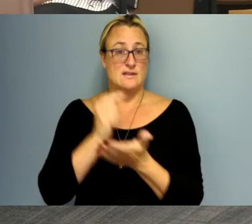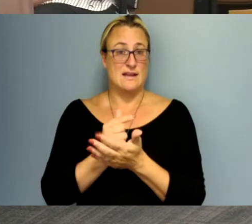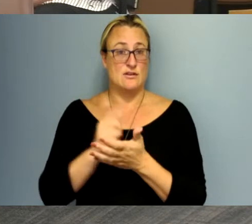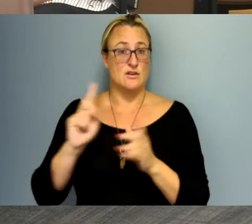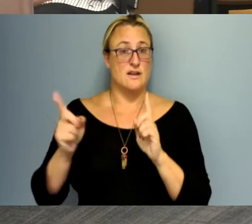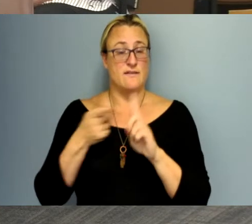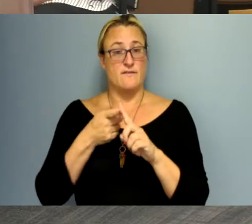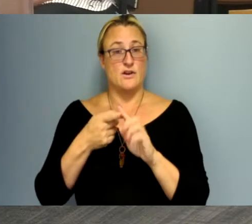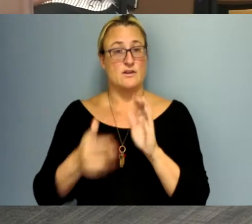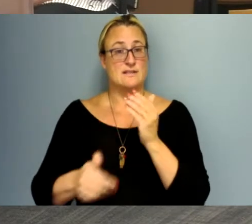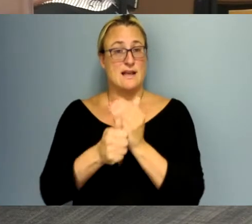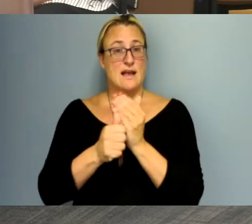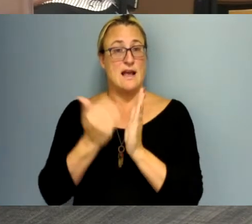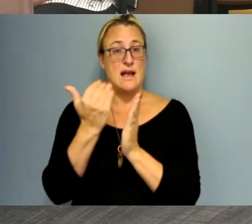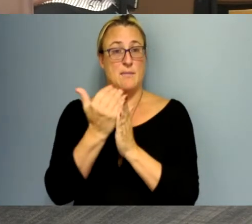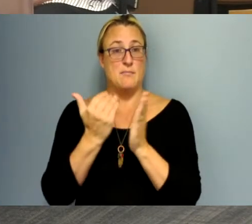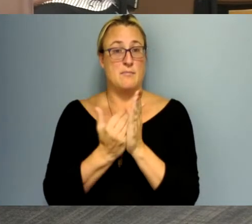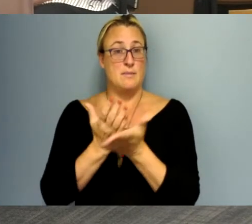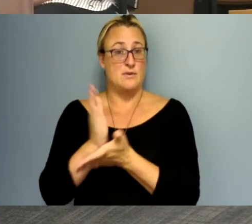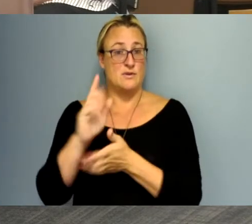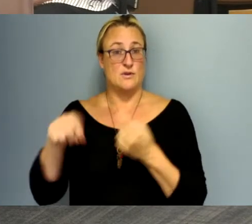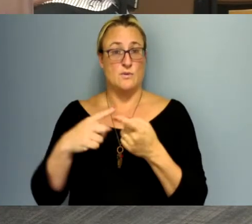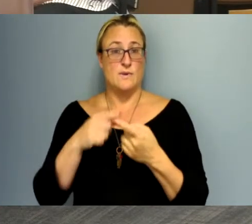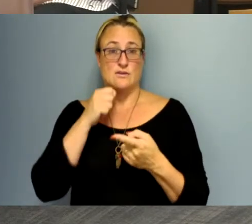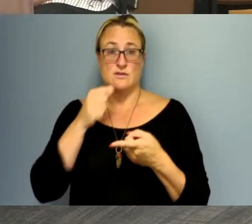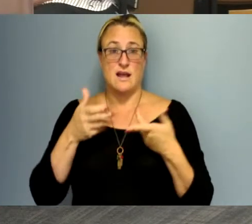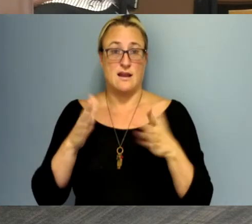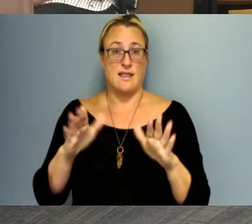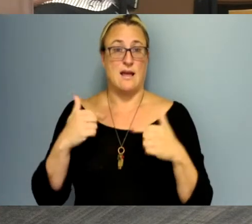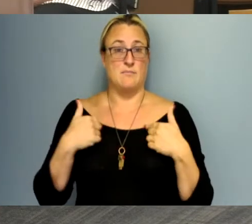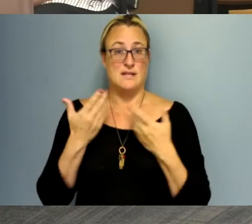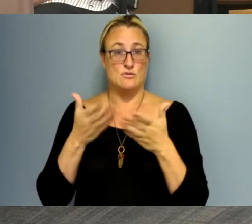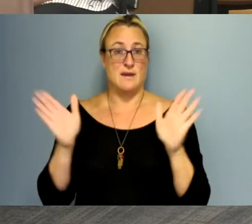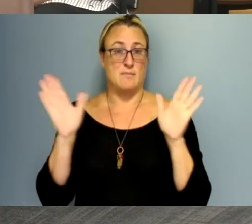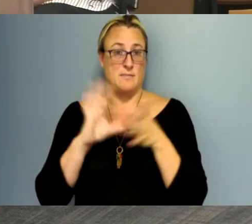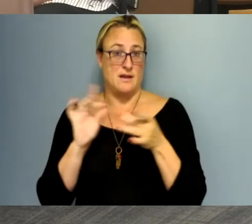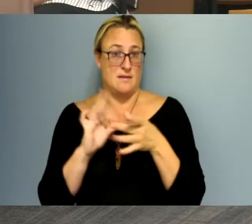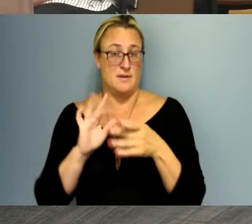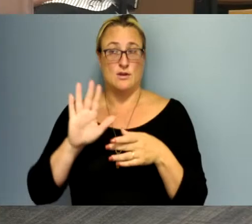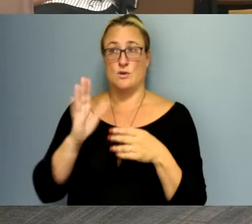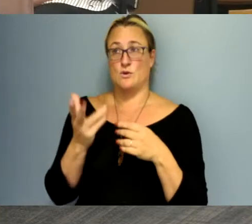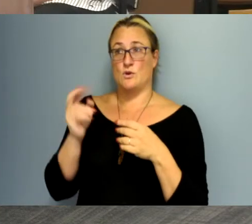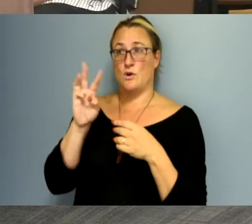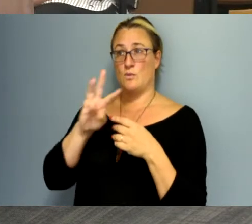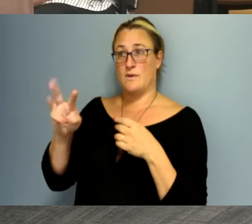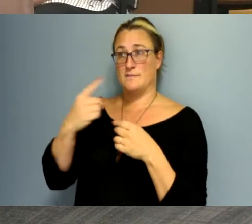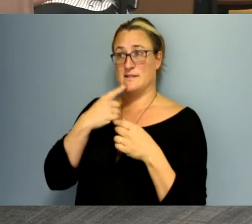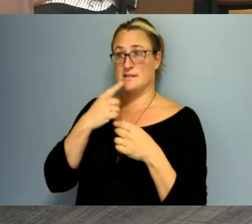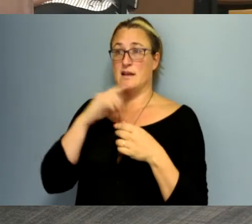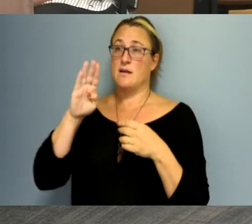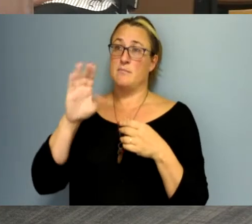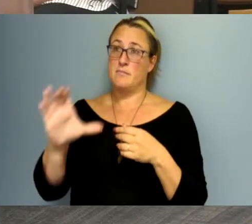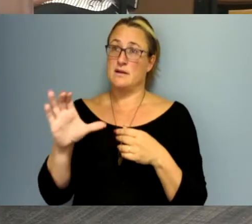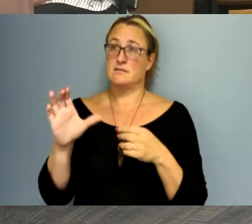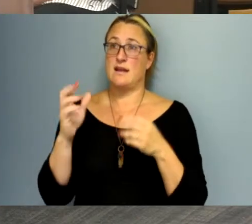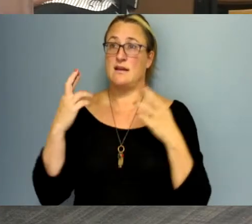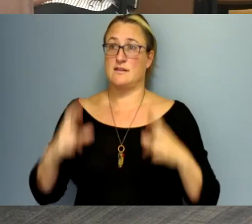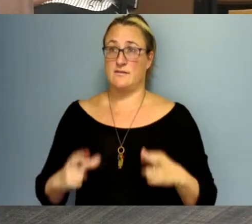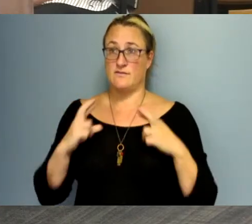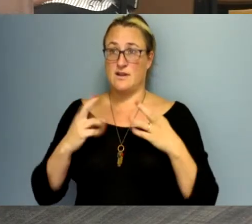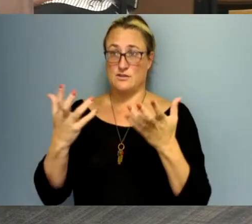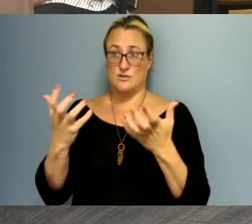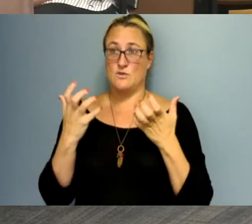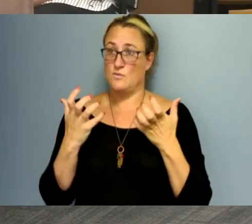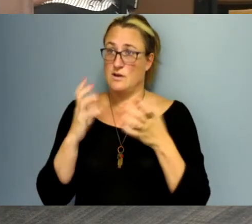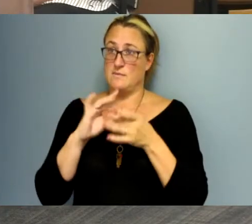Amendment rights when you did not allow me to make public comment. Your own website states, Bucks County residents who wish to make a comment during the meeting may